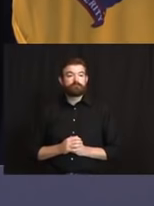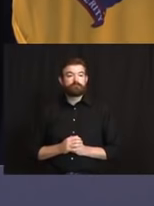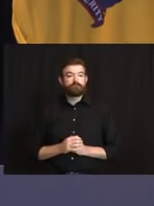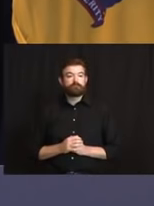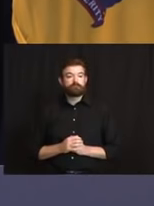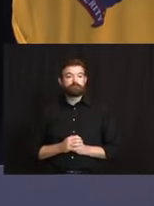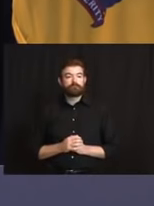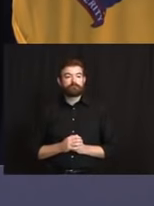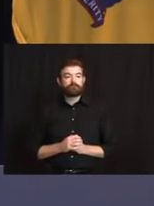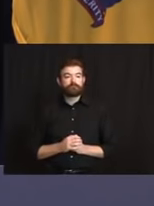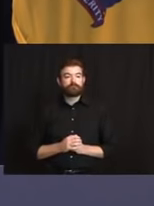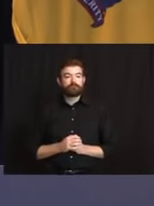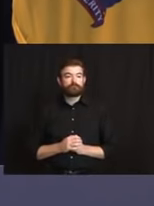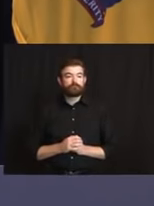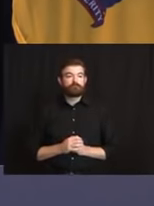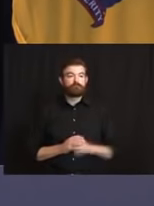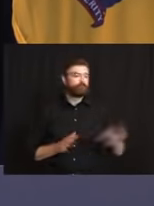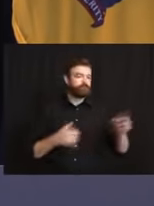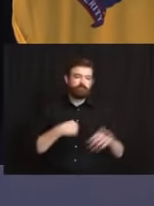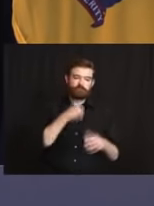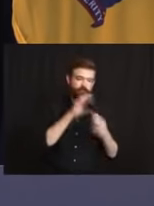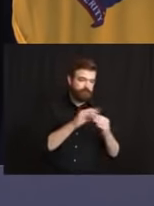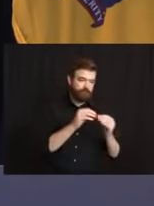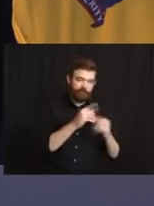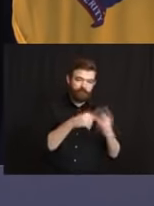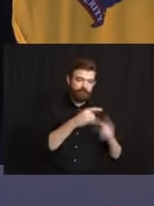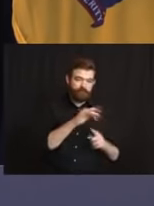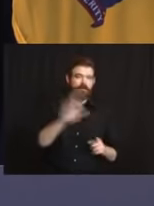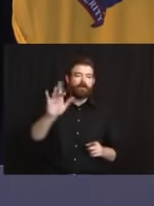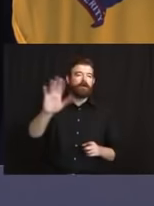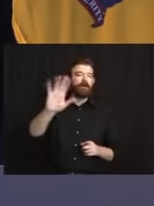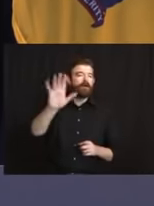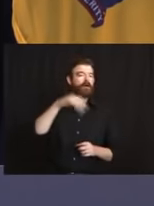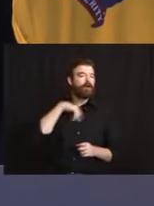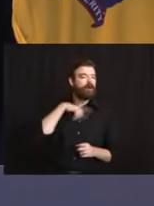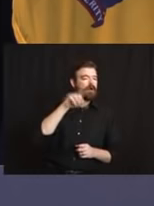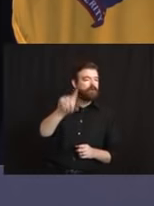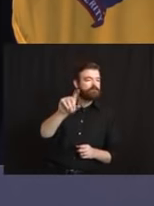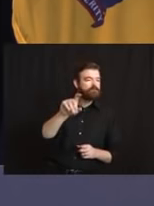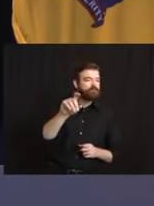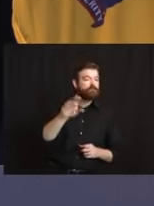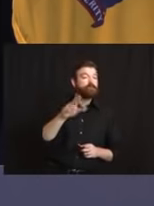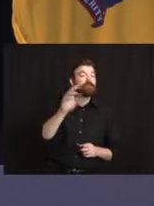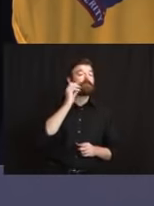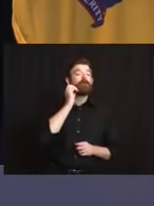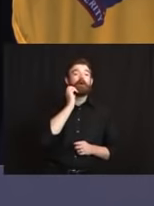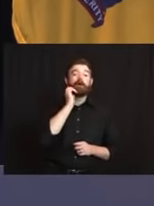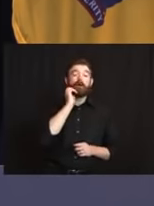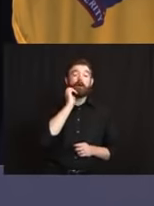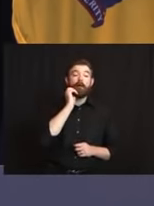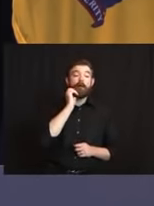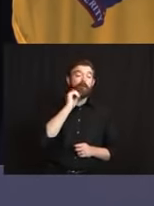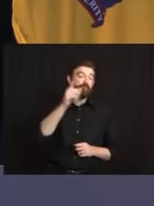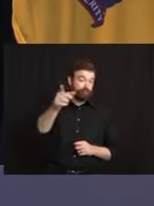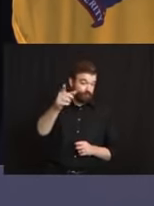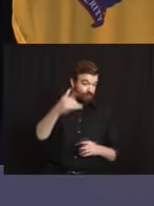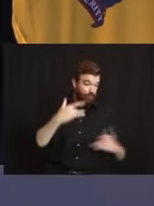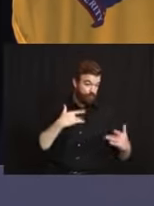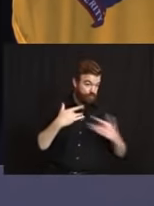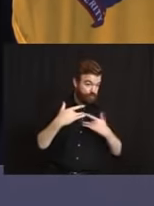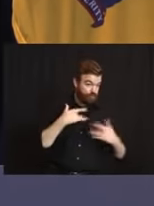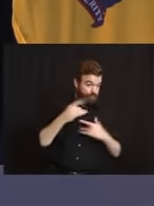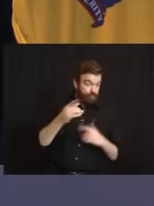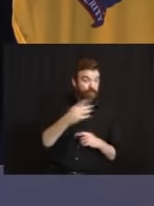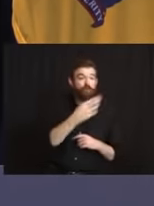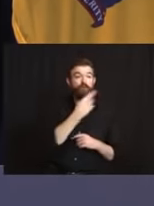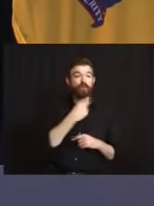a couple of questions. Yes, I understand you're concerned. Restaurant owners understand you're concerned.